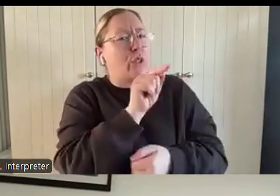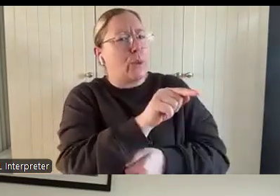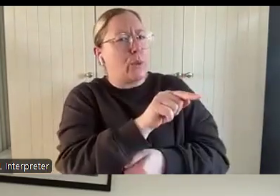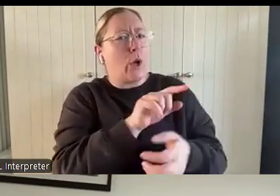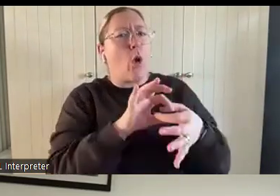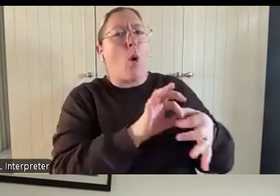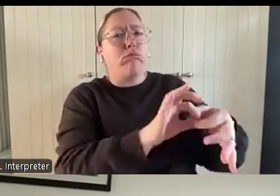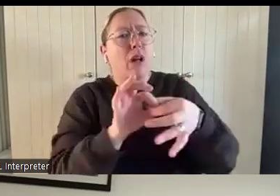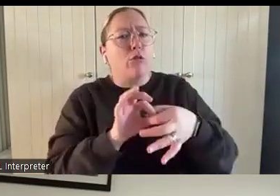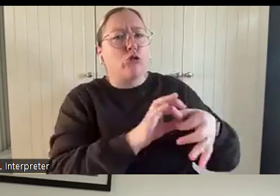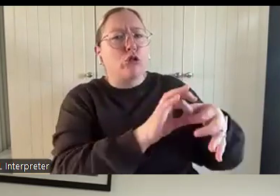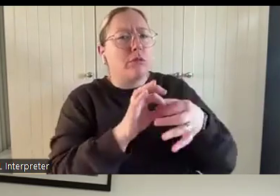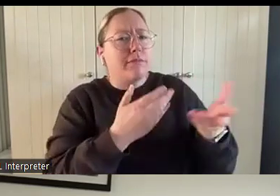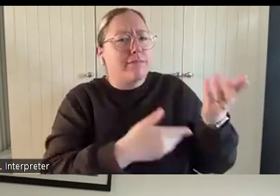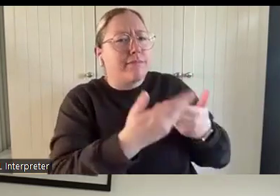journey?